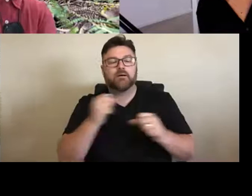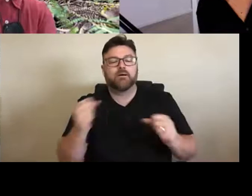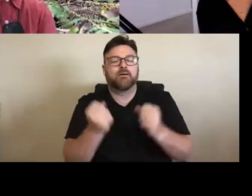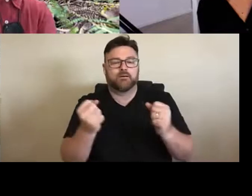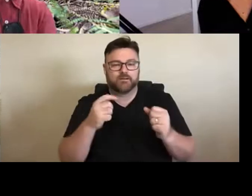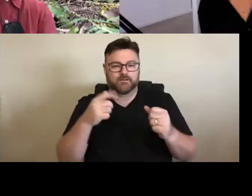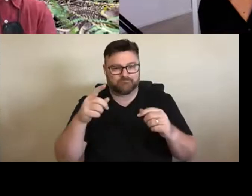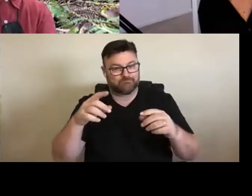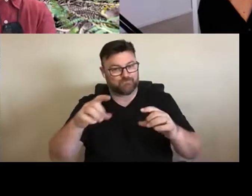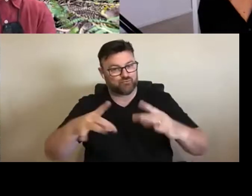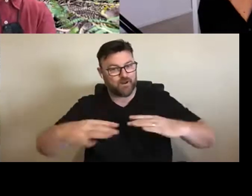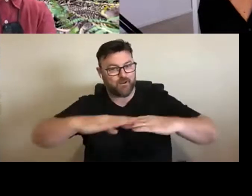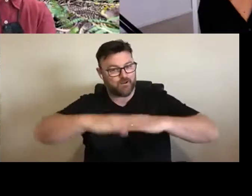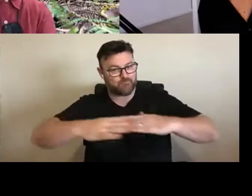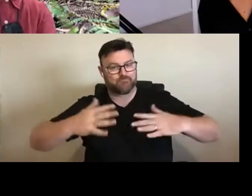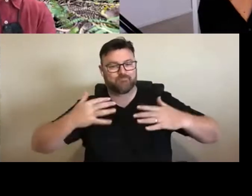country.